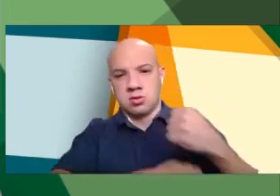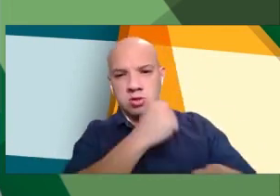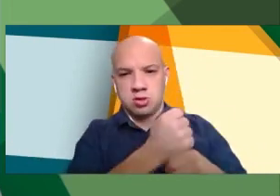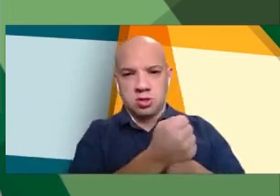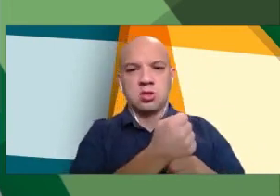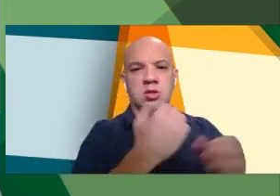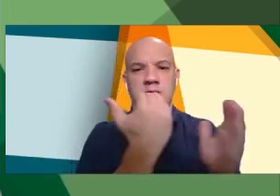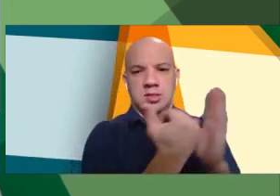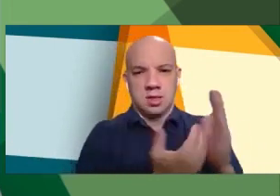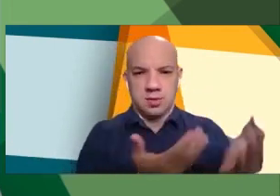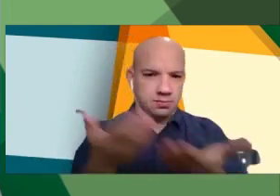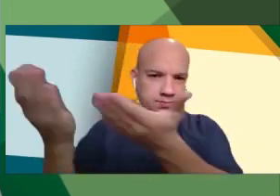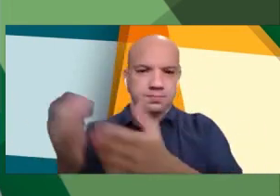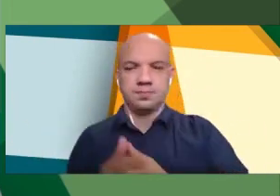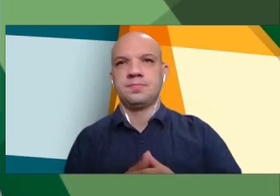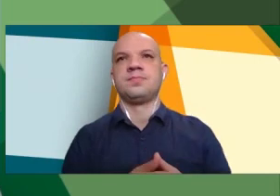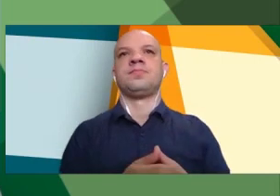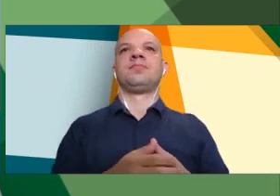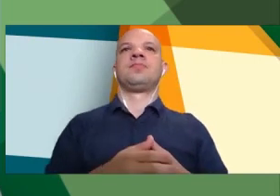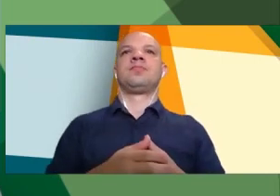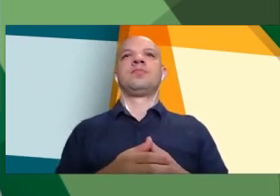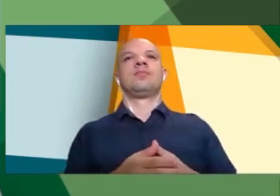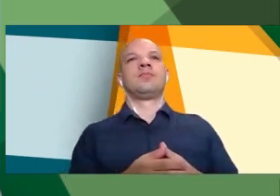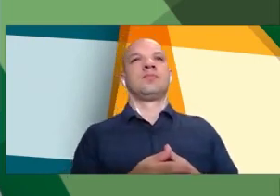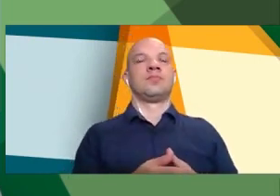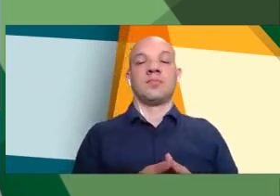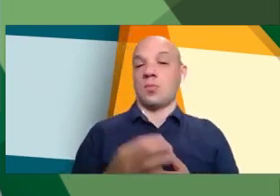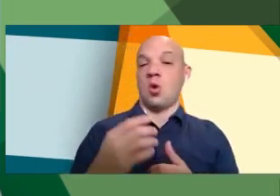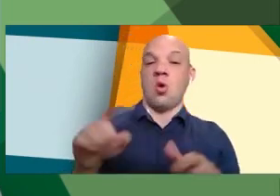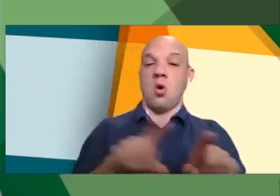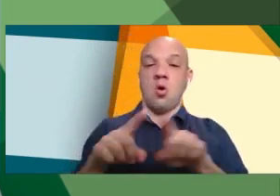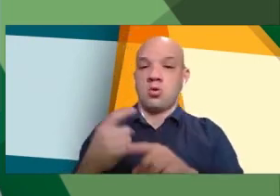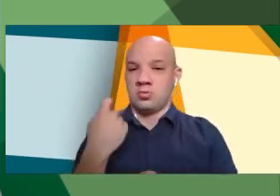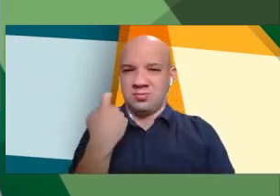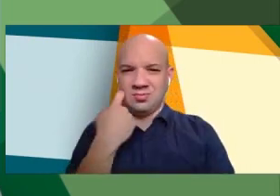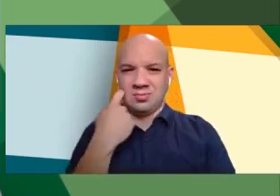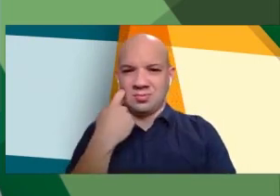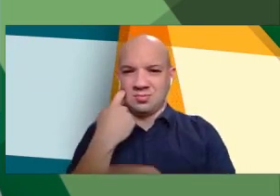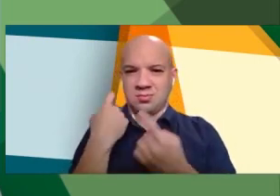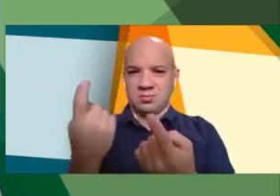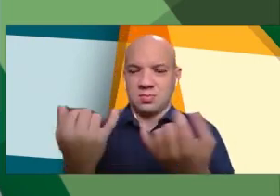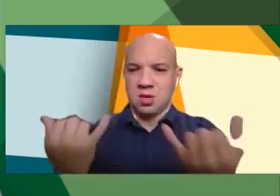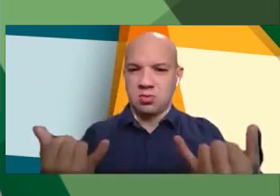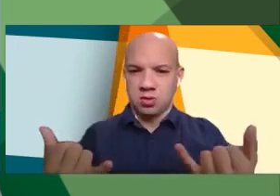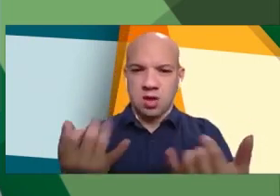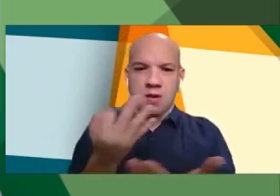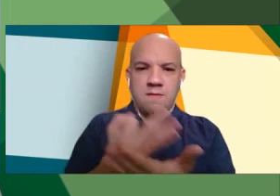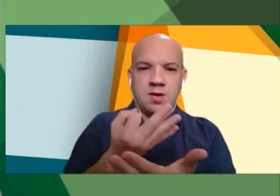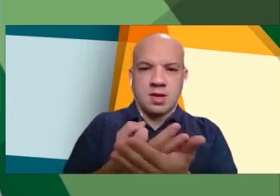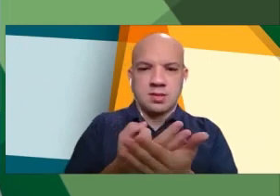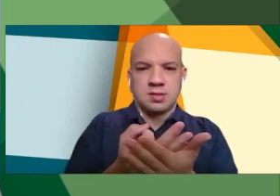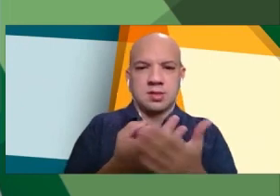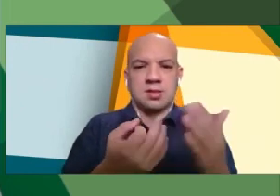requirements are also requires the most recent interim year-to-date financial statements for